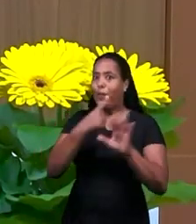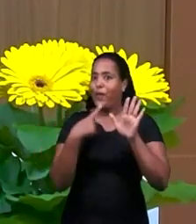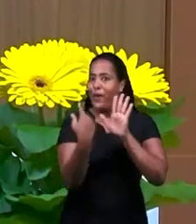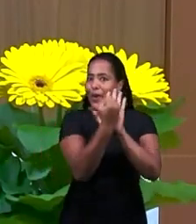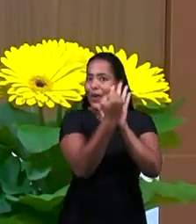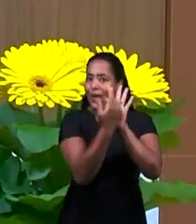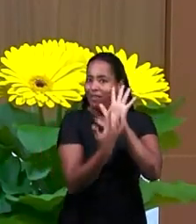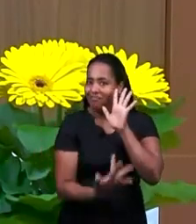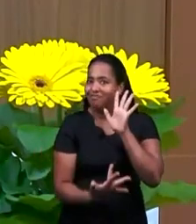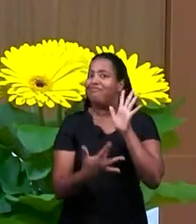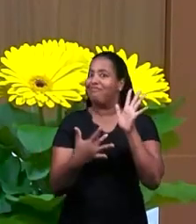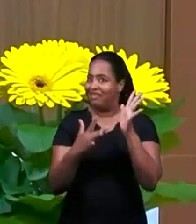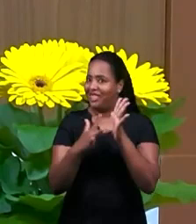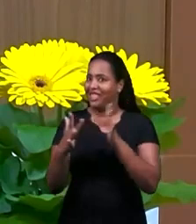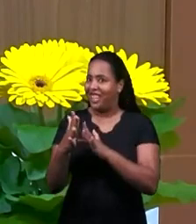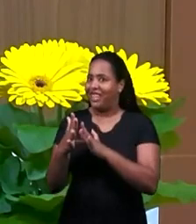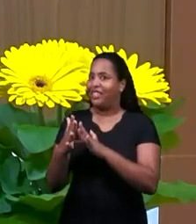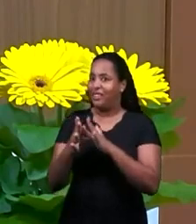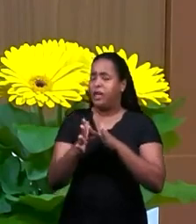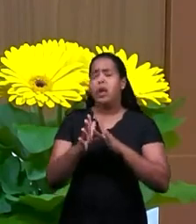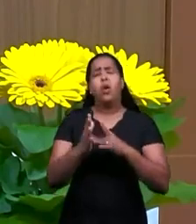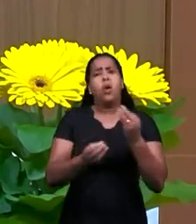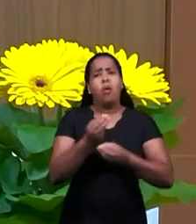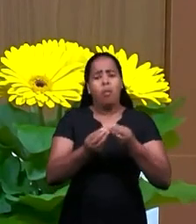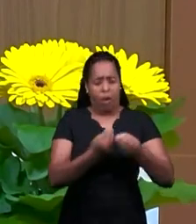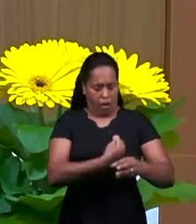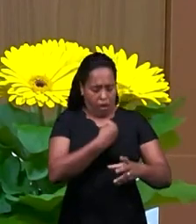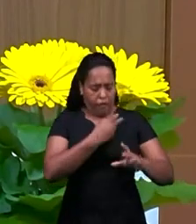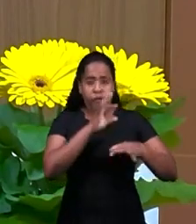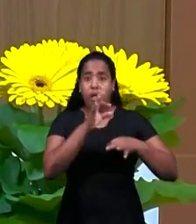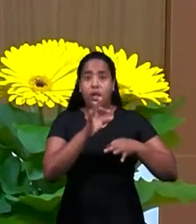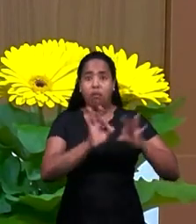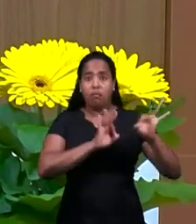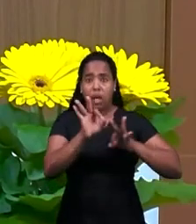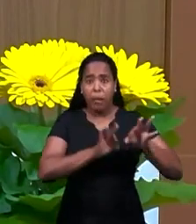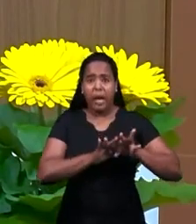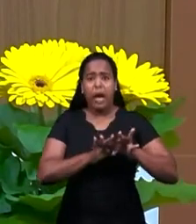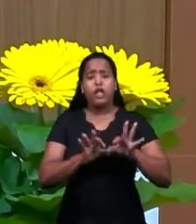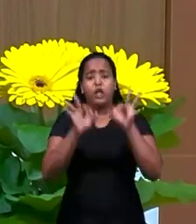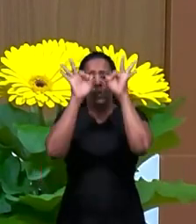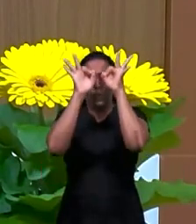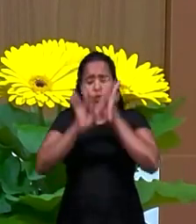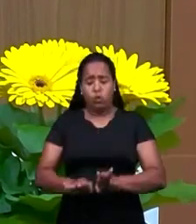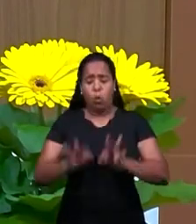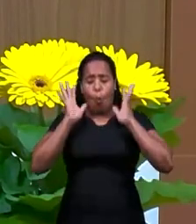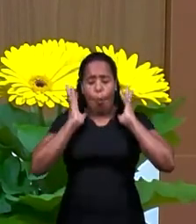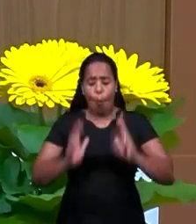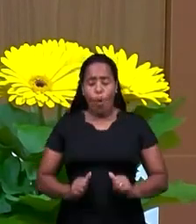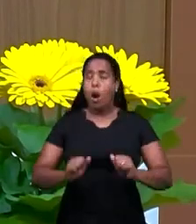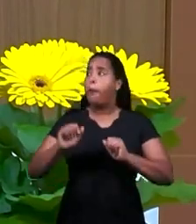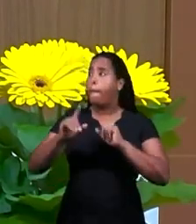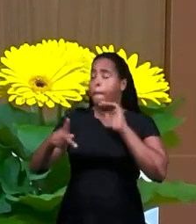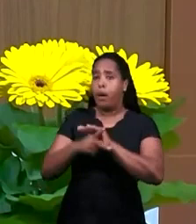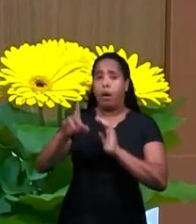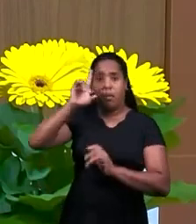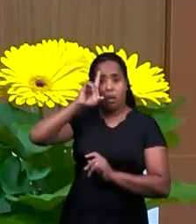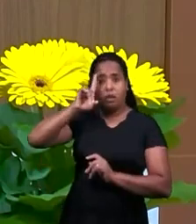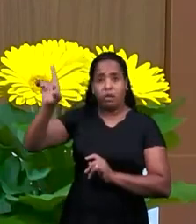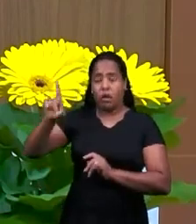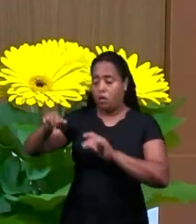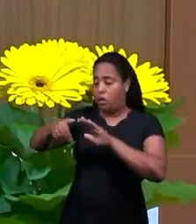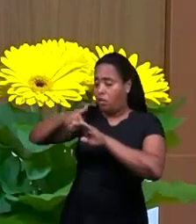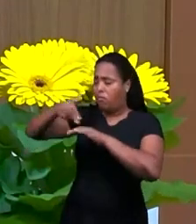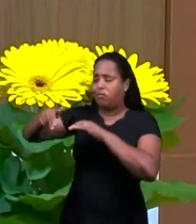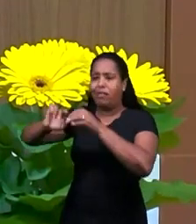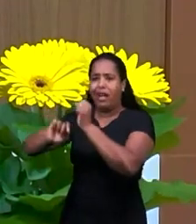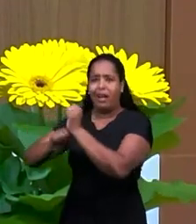through the blood, the bronze laver, where he's prepared the righteousness of God, justification. And when he enters, there's